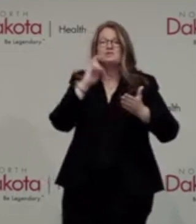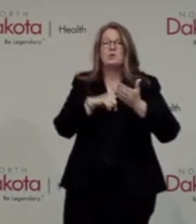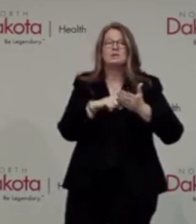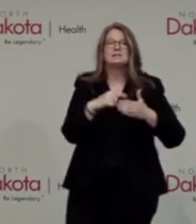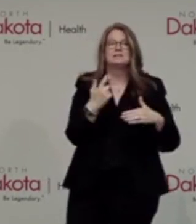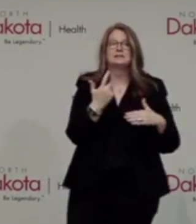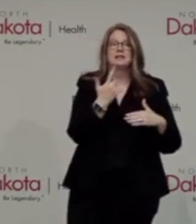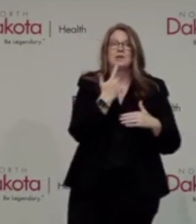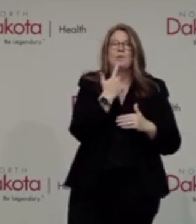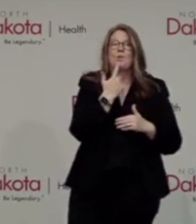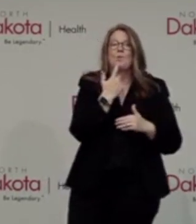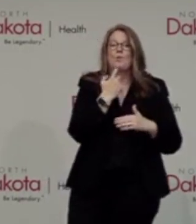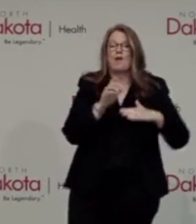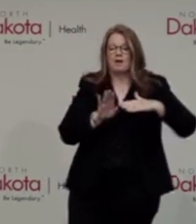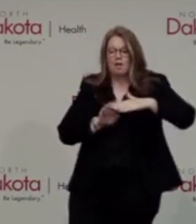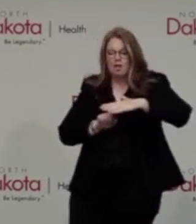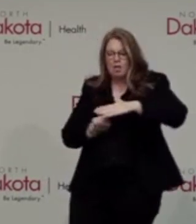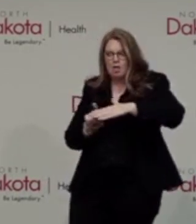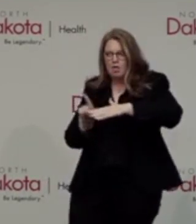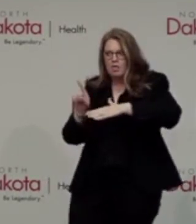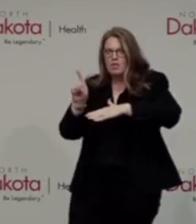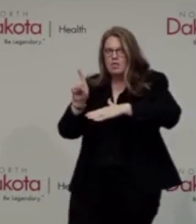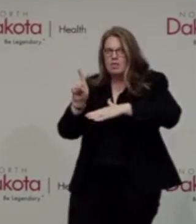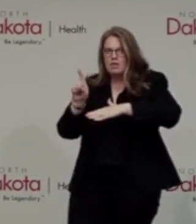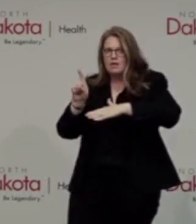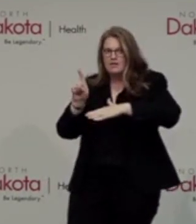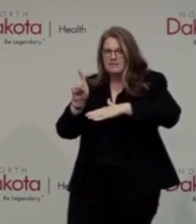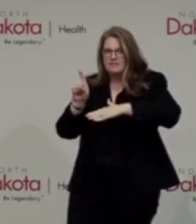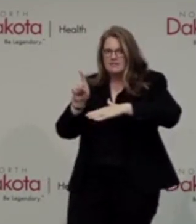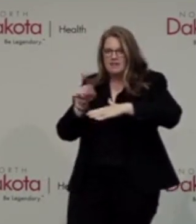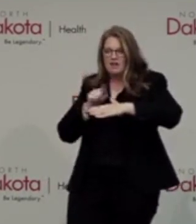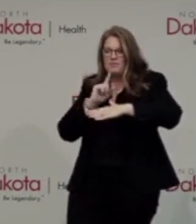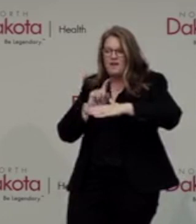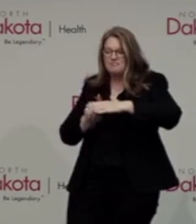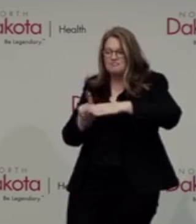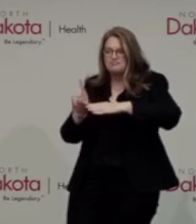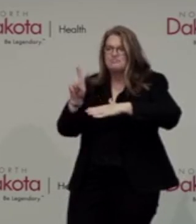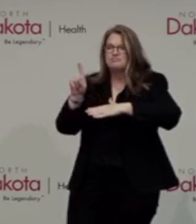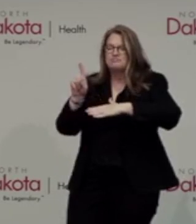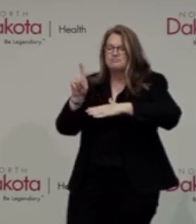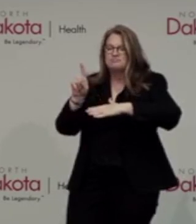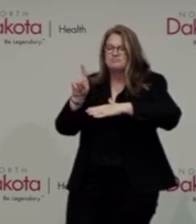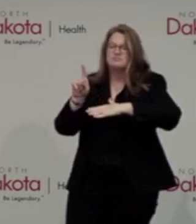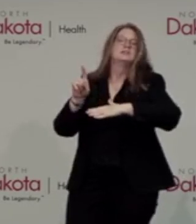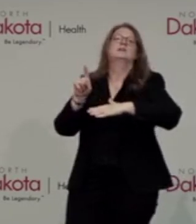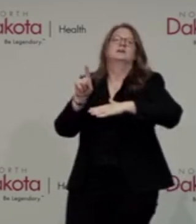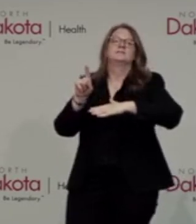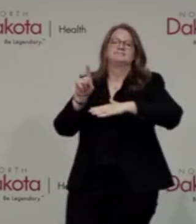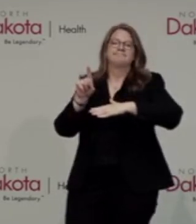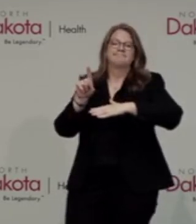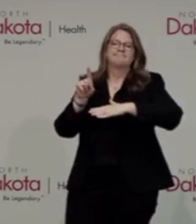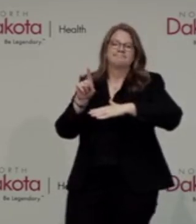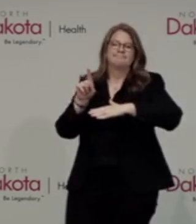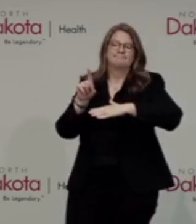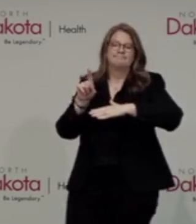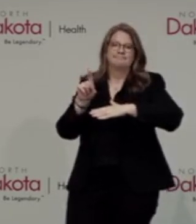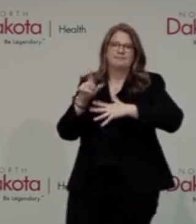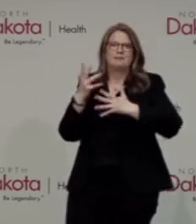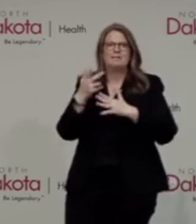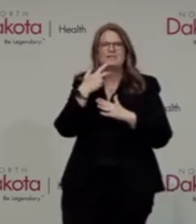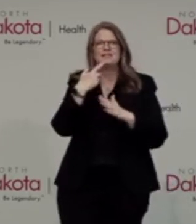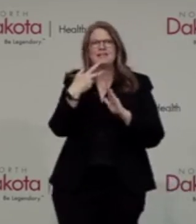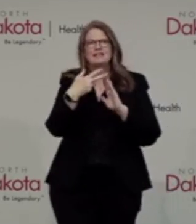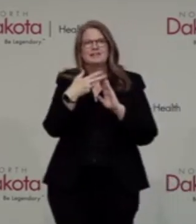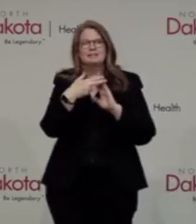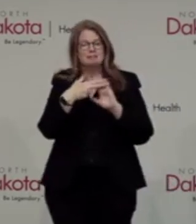of that line that we have there. I think that we might have this actually labeled incorrectly.